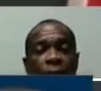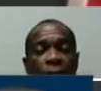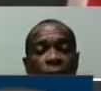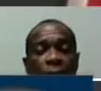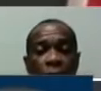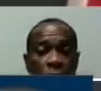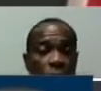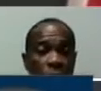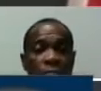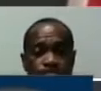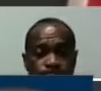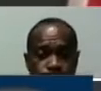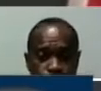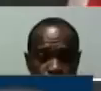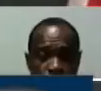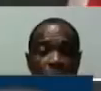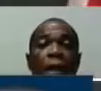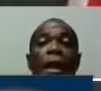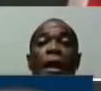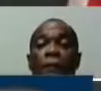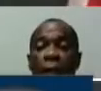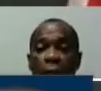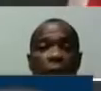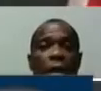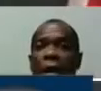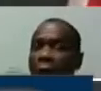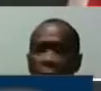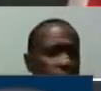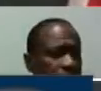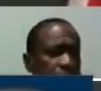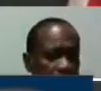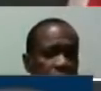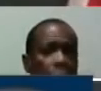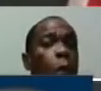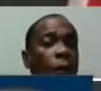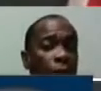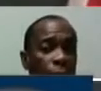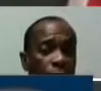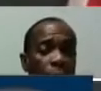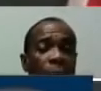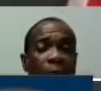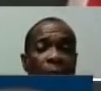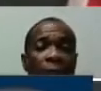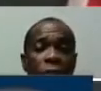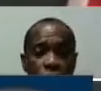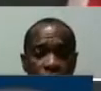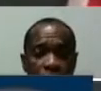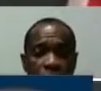General and his support team in his ministry and his advisors outside.